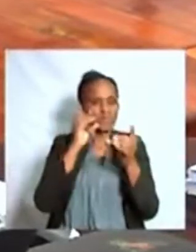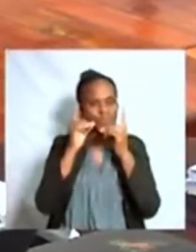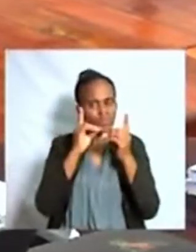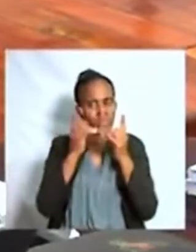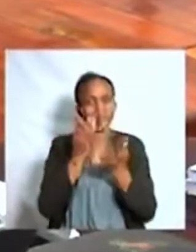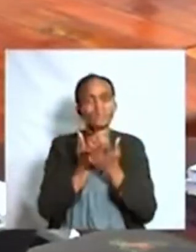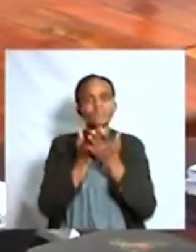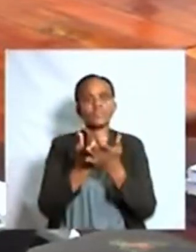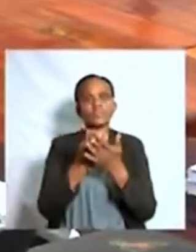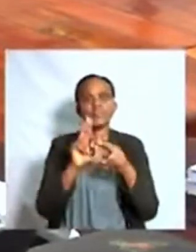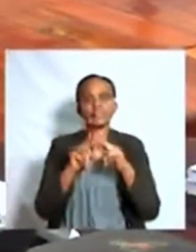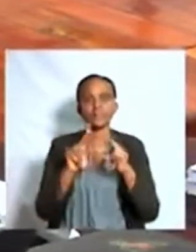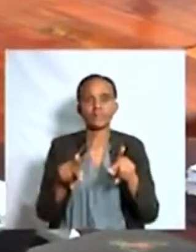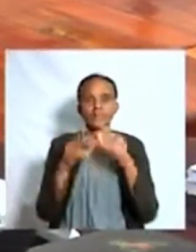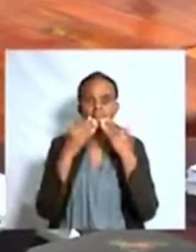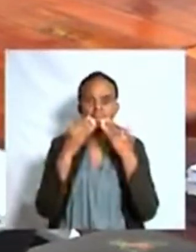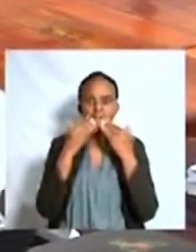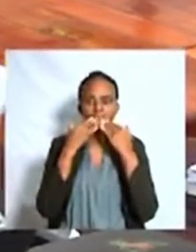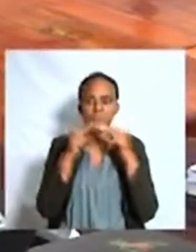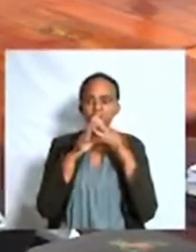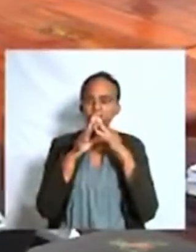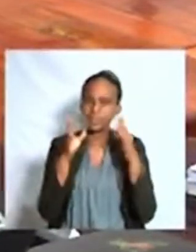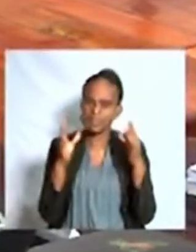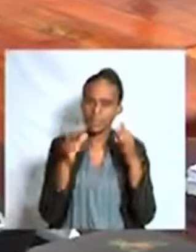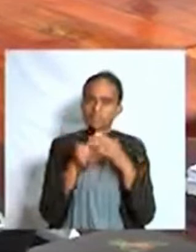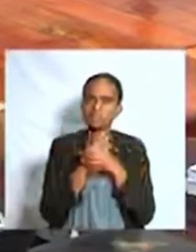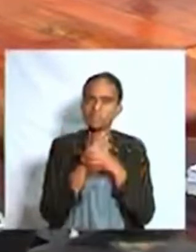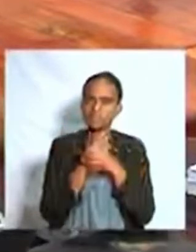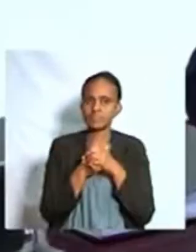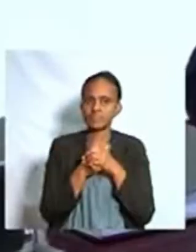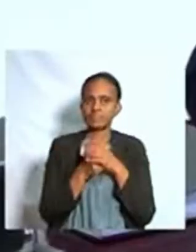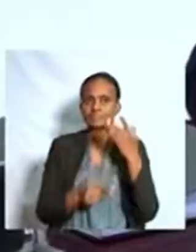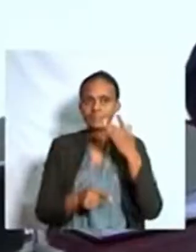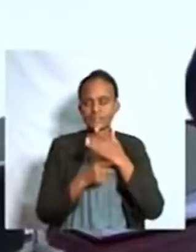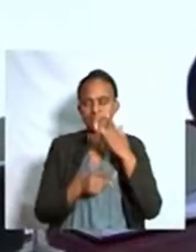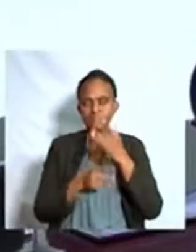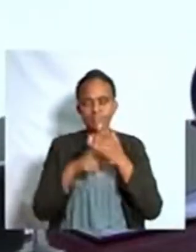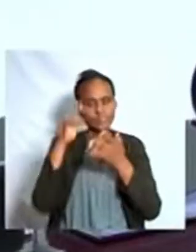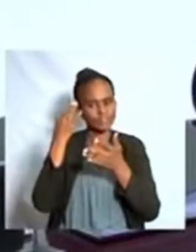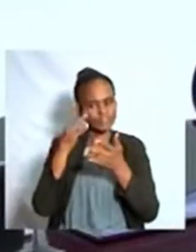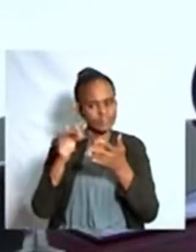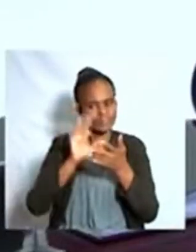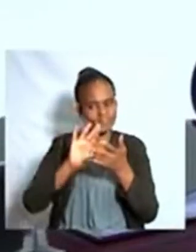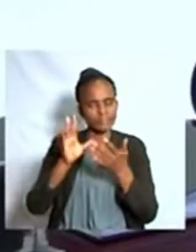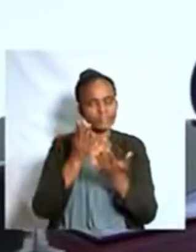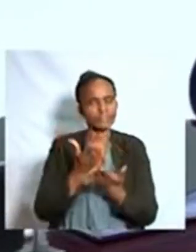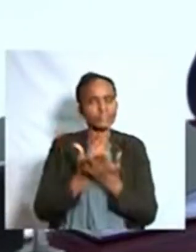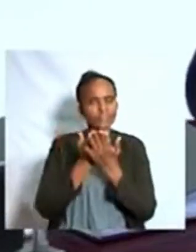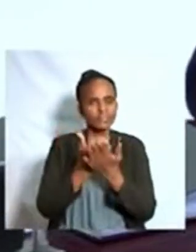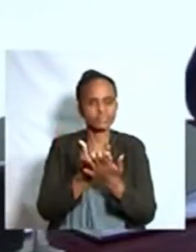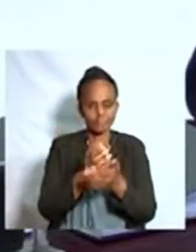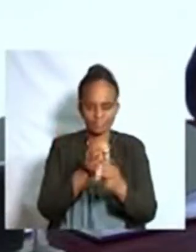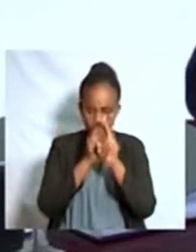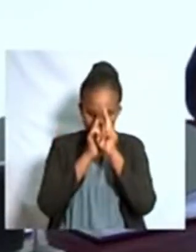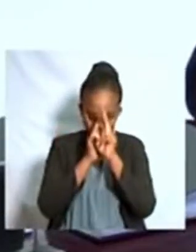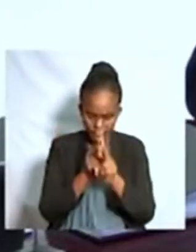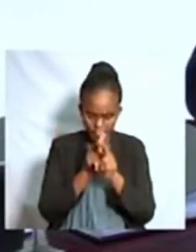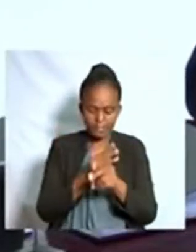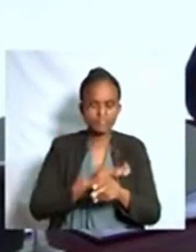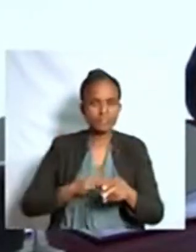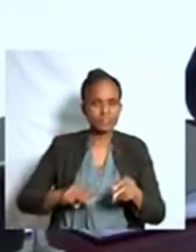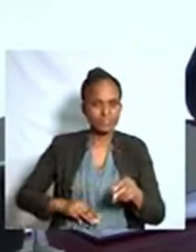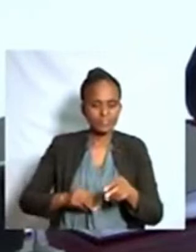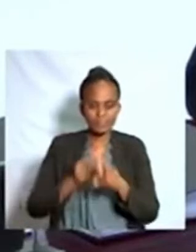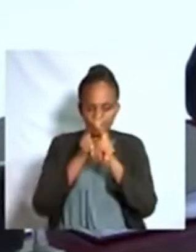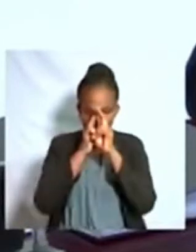submit. Thank you so much, Town Clerk, for your submission. Honorable members,